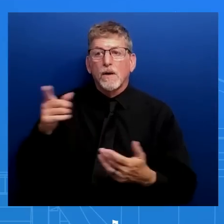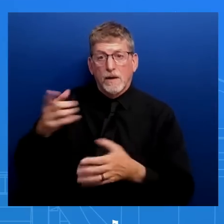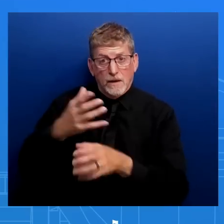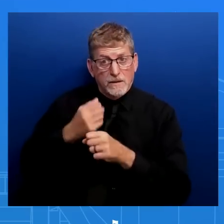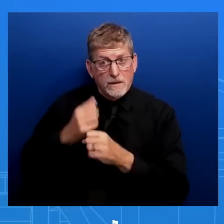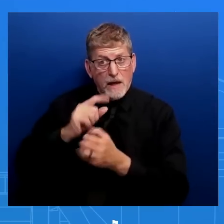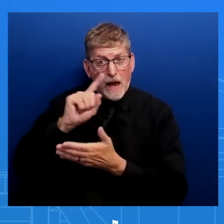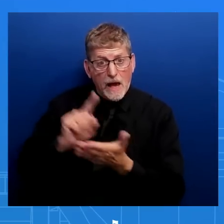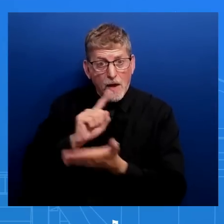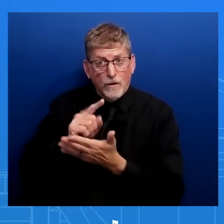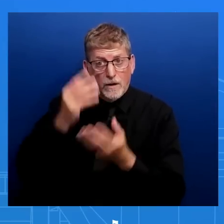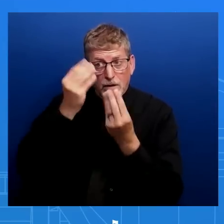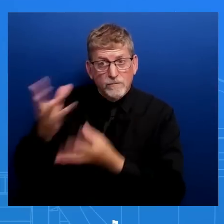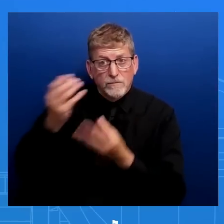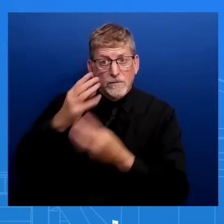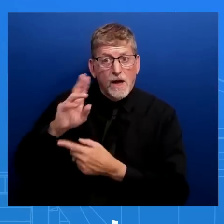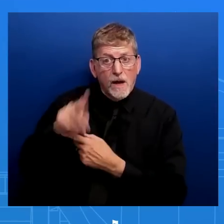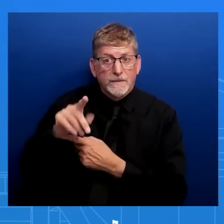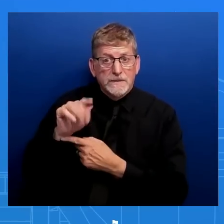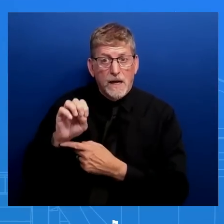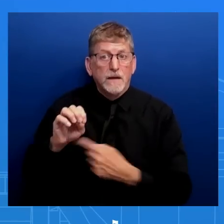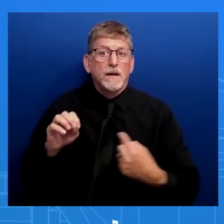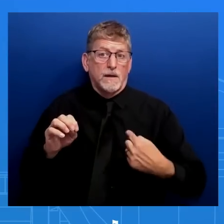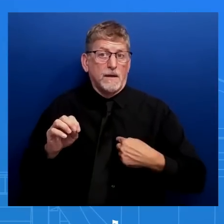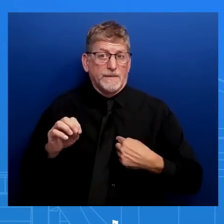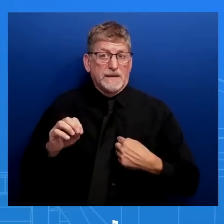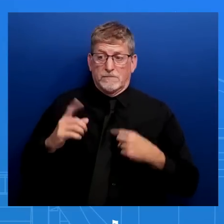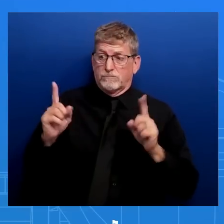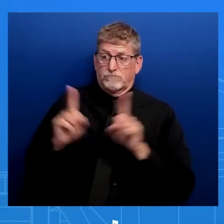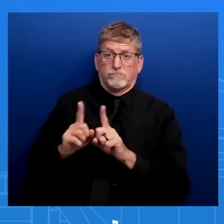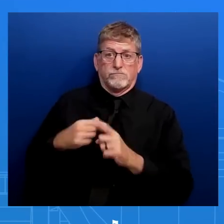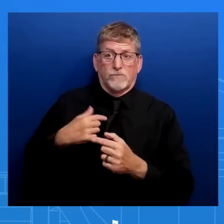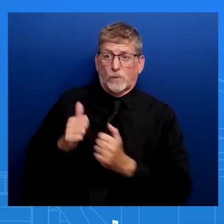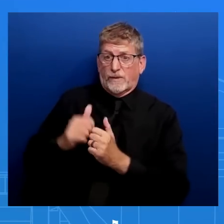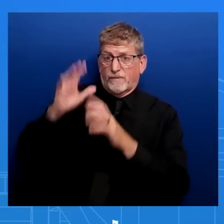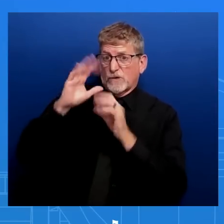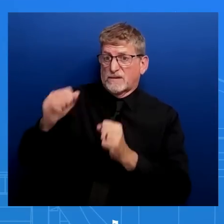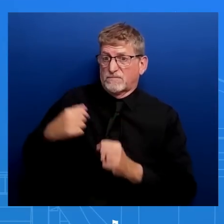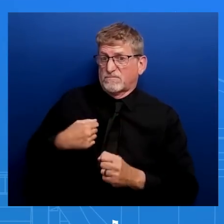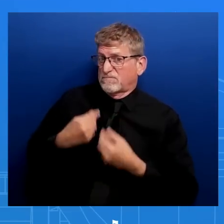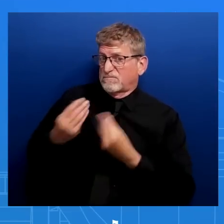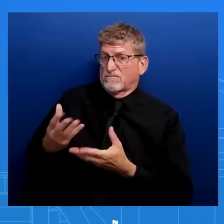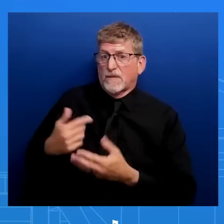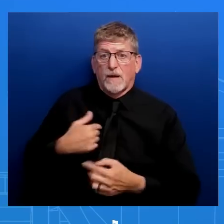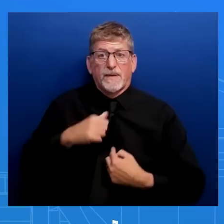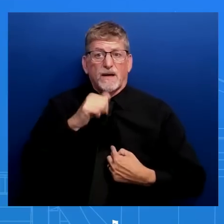these, so I'm not sure I'm qualified to speak to his demeanor. As you know, the president